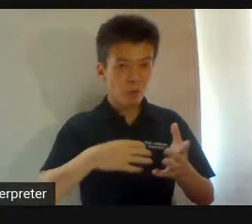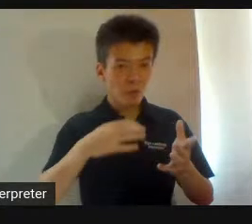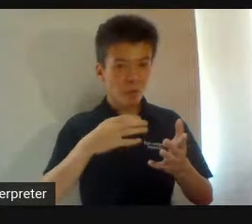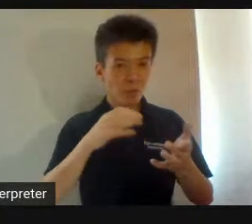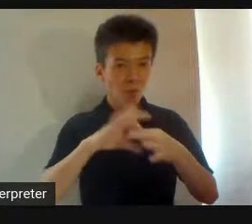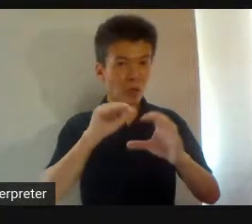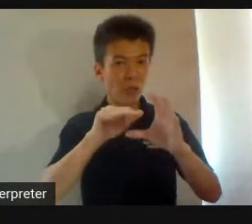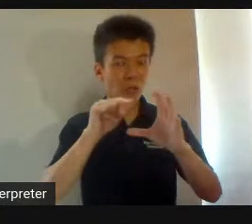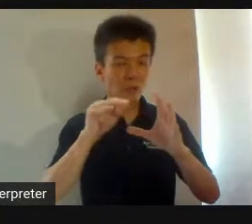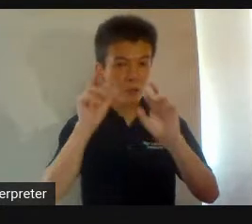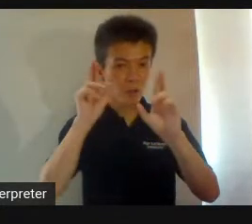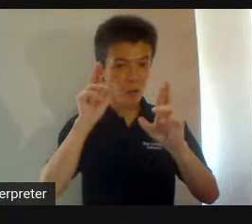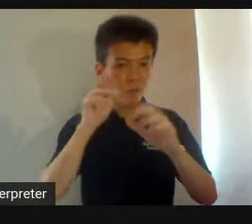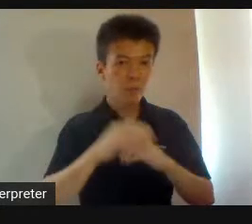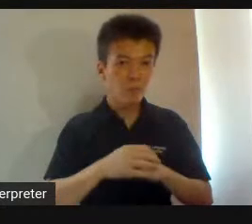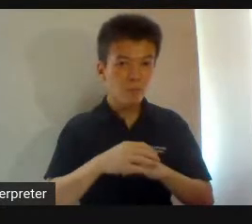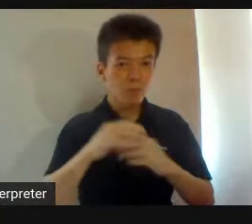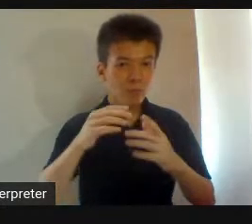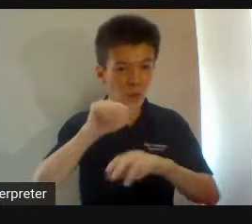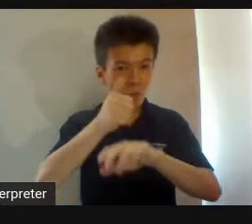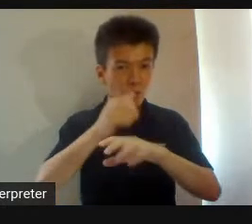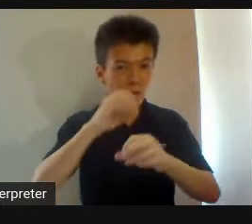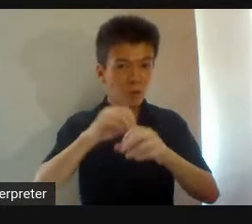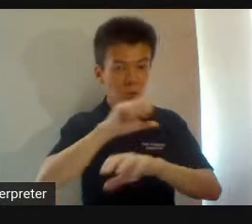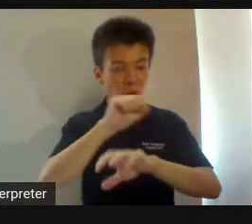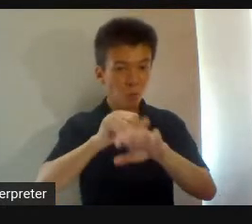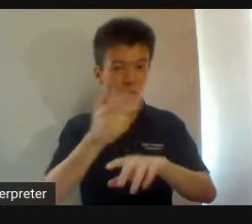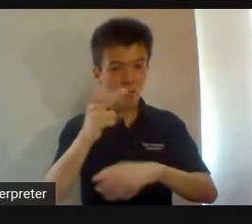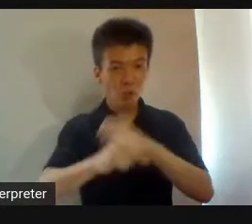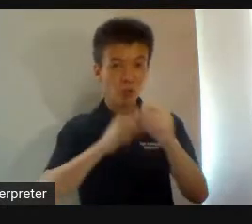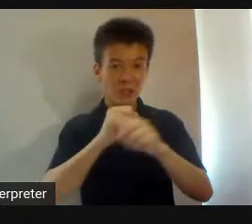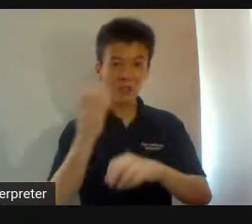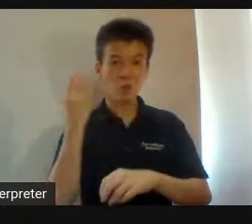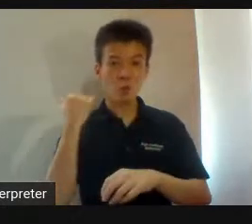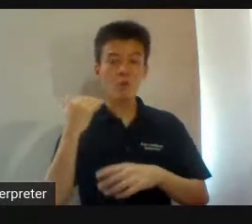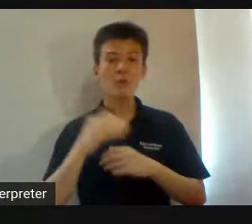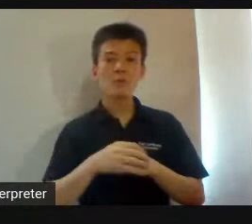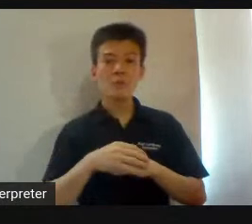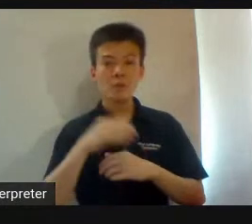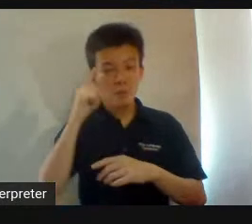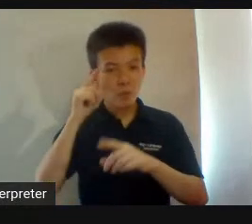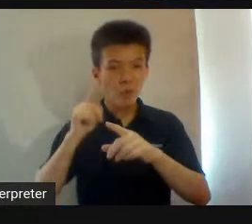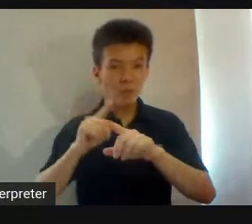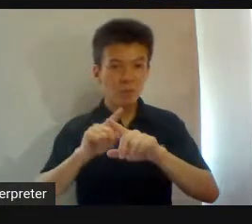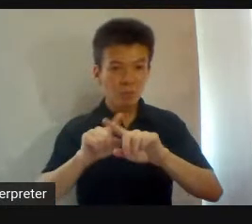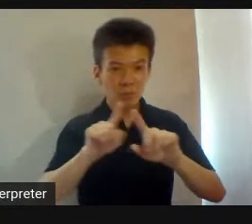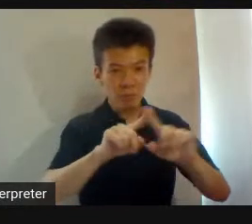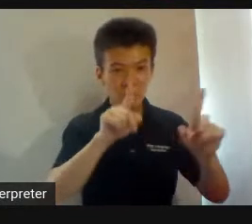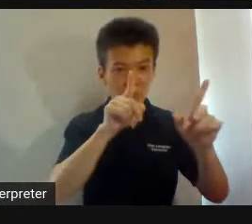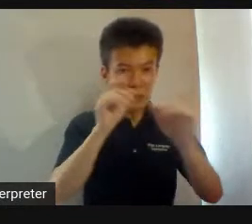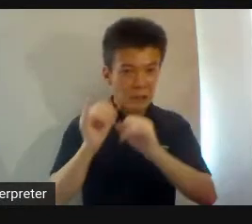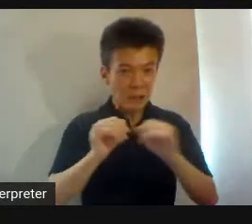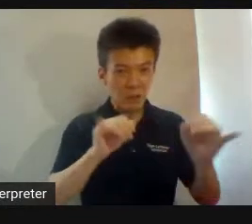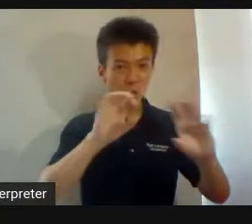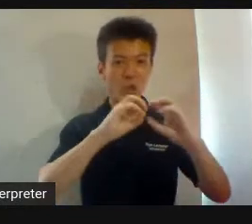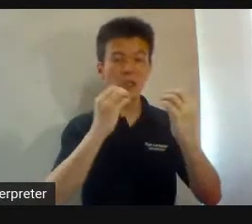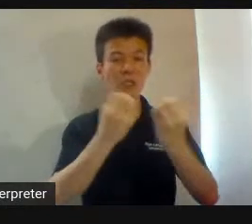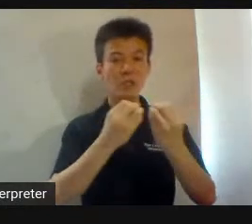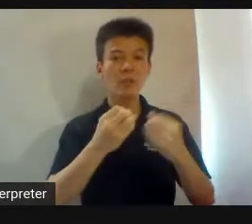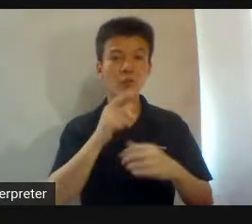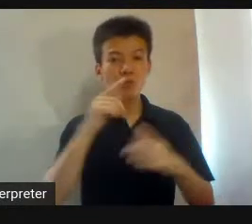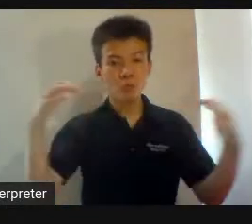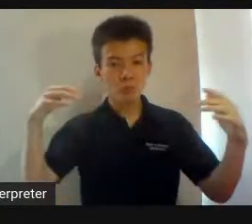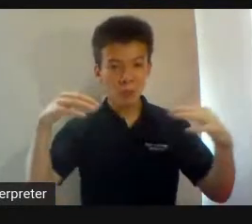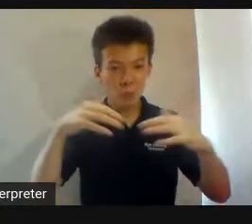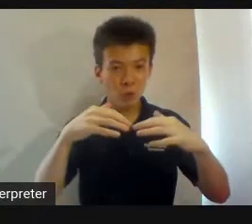Arts Hub, which established in Singapore a couple of years ago, made up of many different individuals and organizations who come together